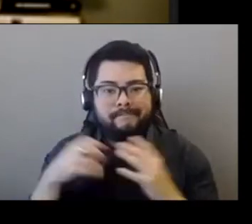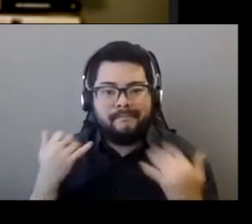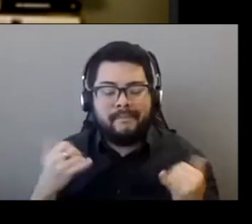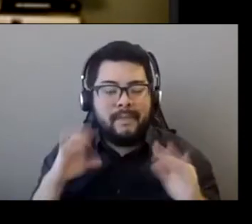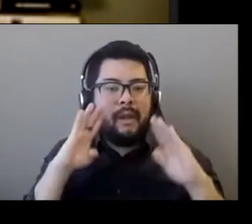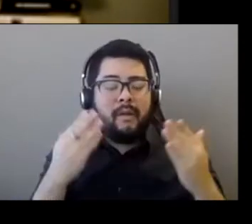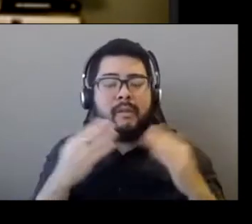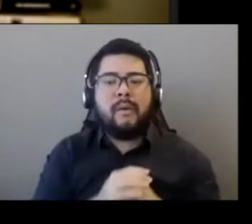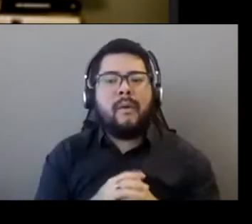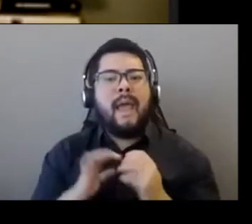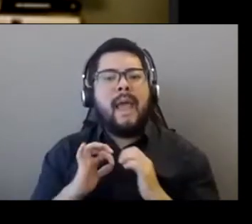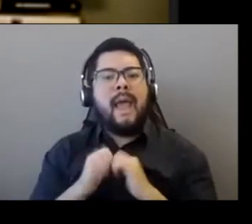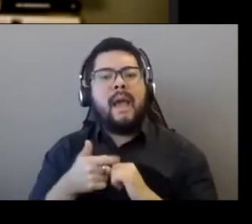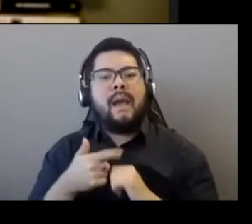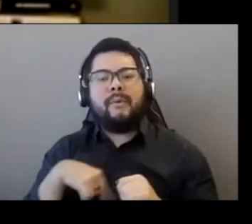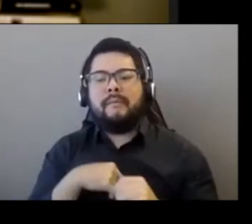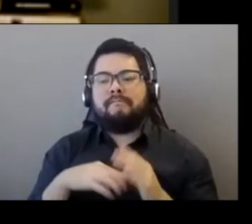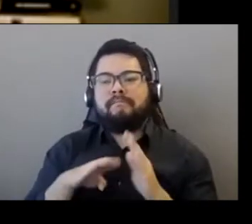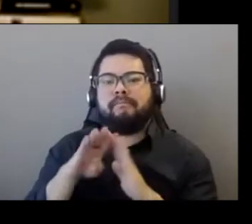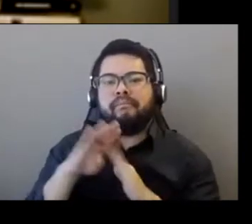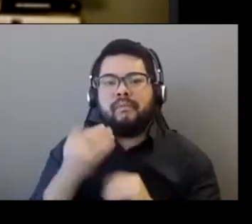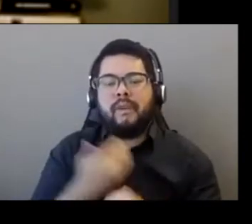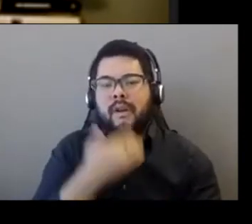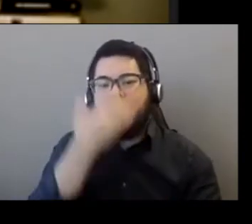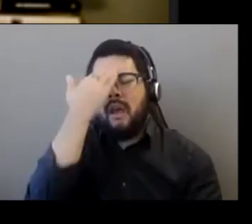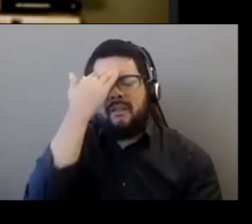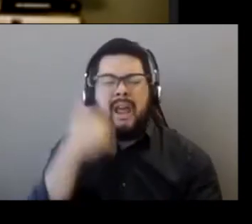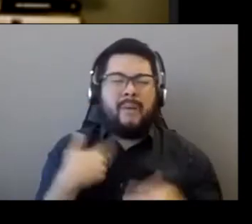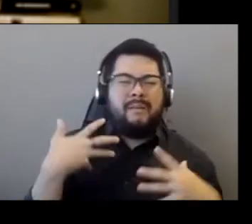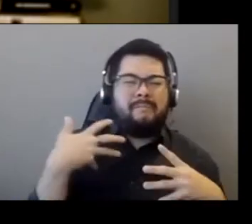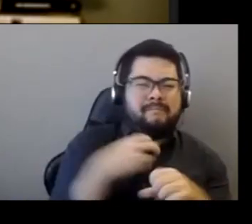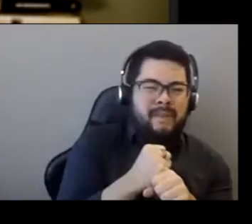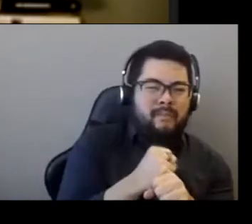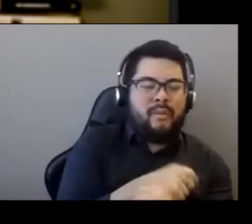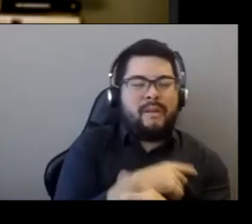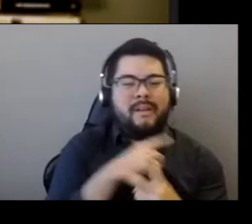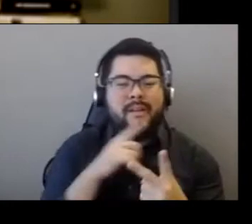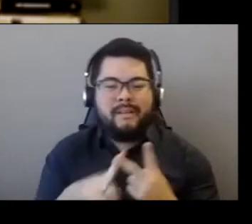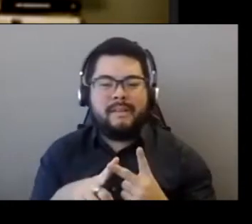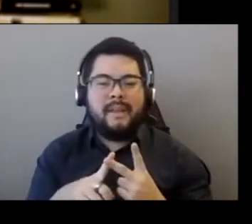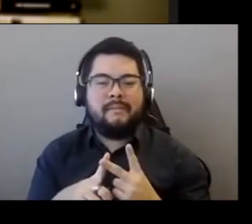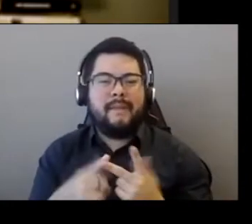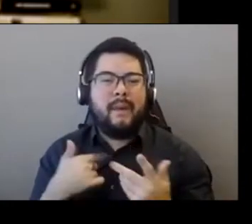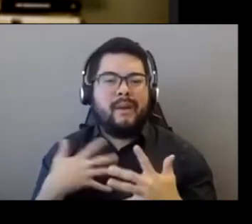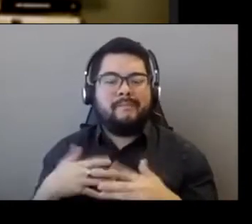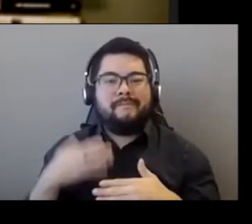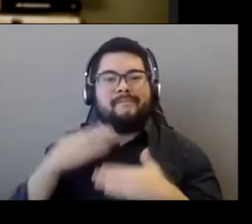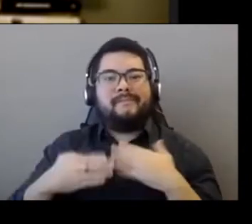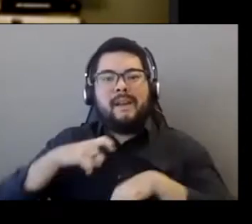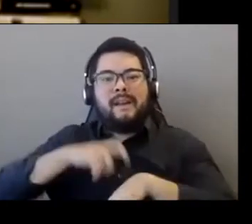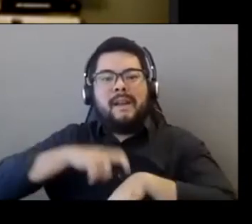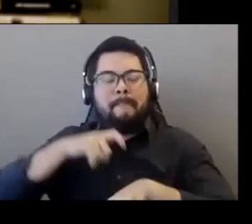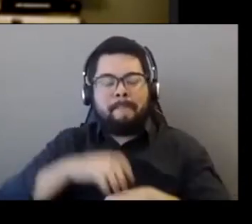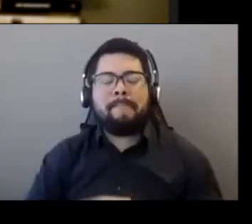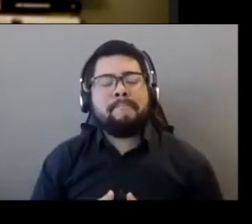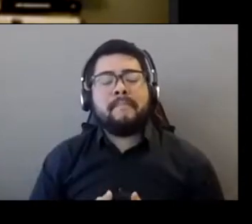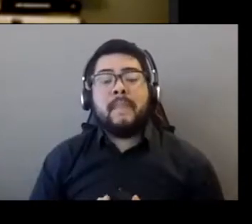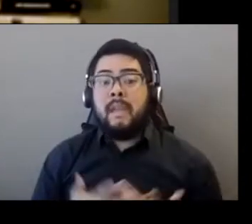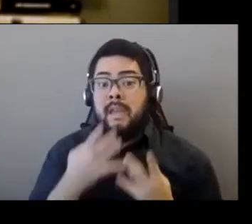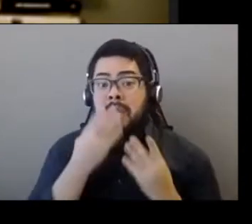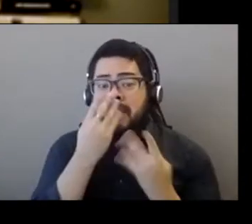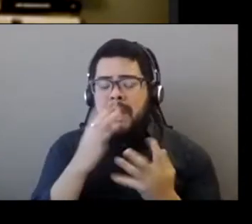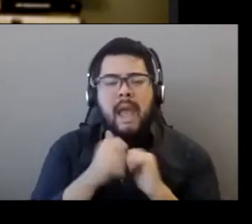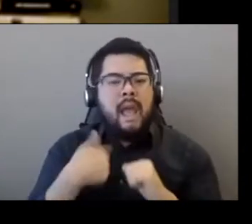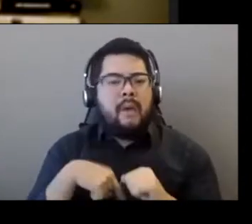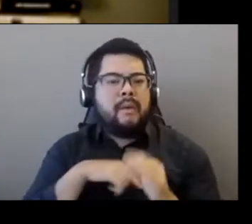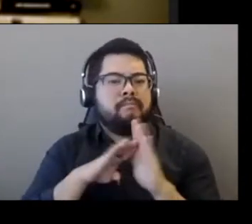Just to summarize this, and then I'll wrap up in a minute so that I keep to my time. How do we build knowledge?